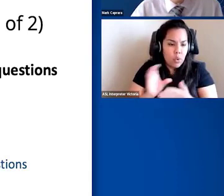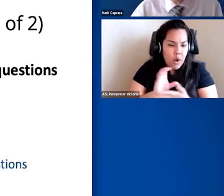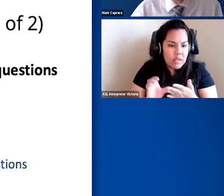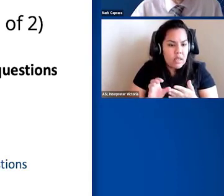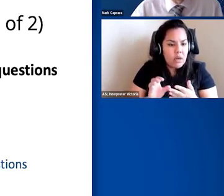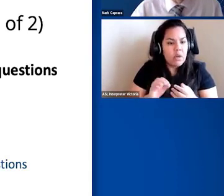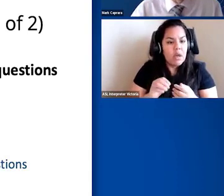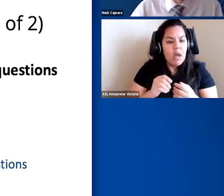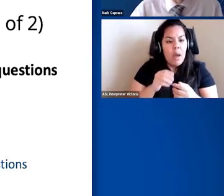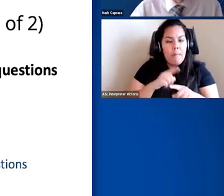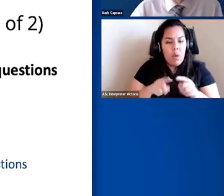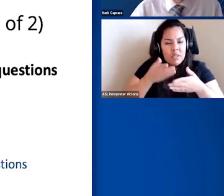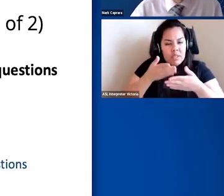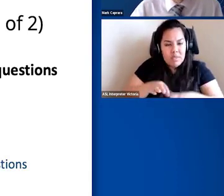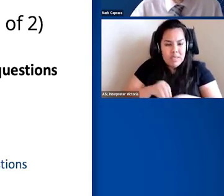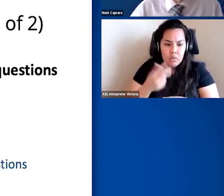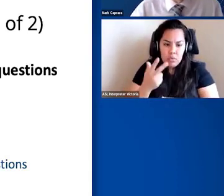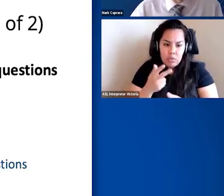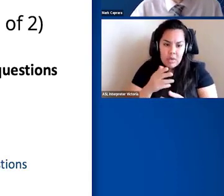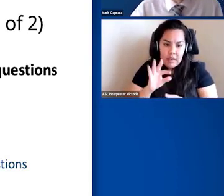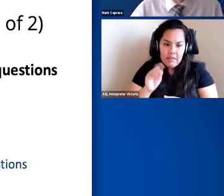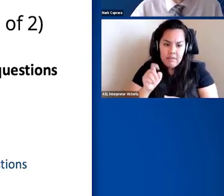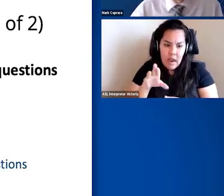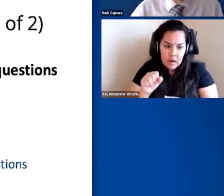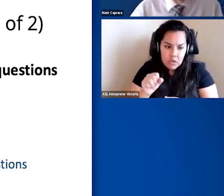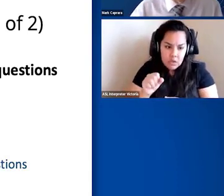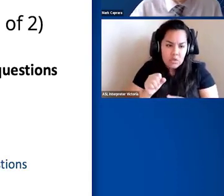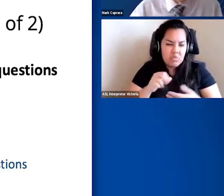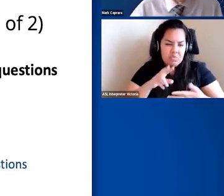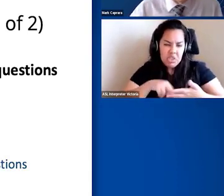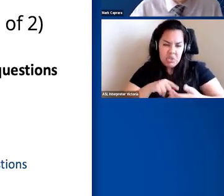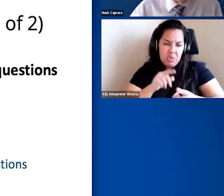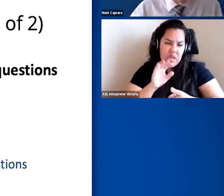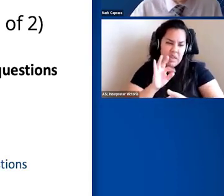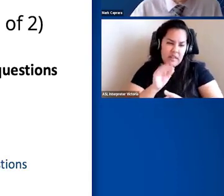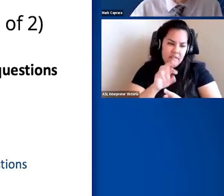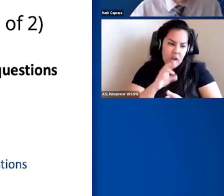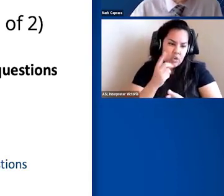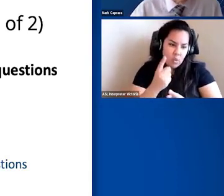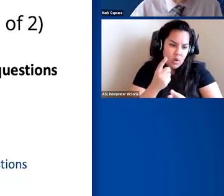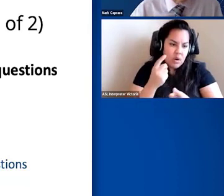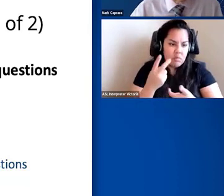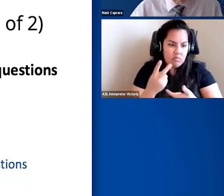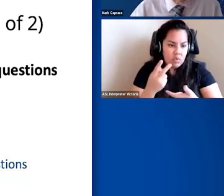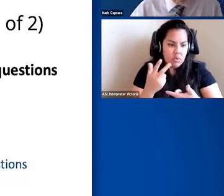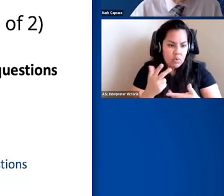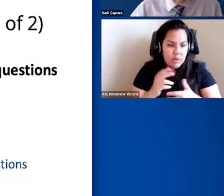and feasibility, can it be done? And expertise and resources, will it be done?